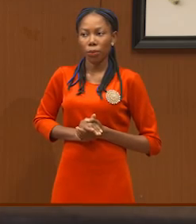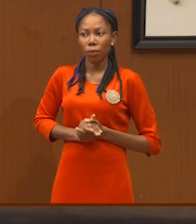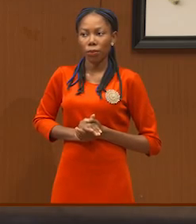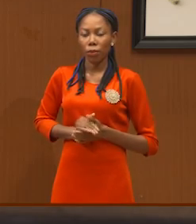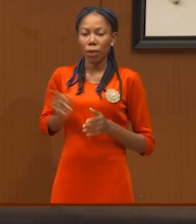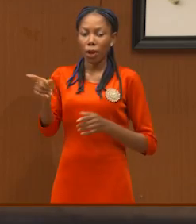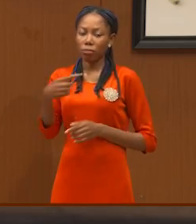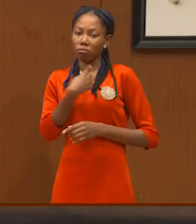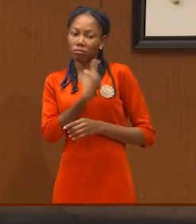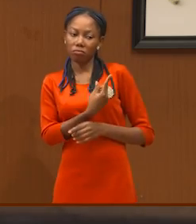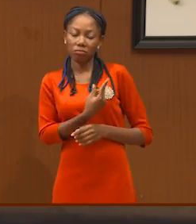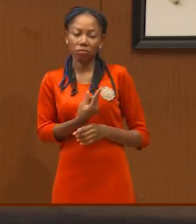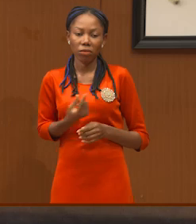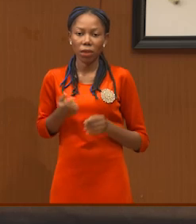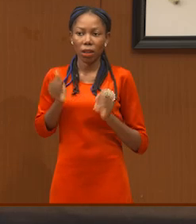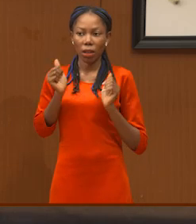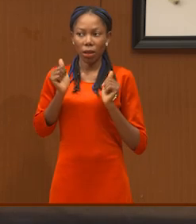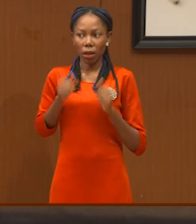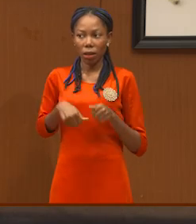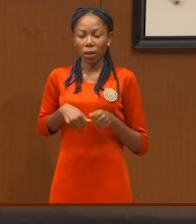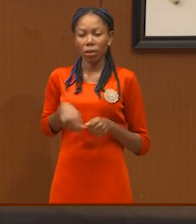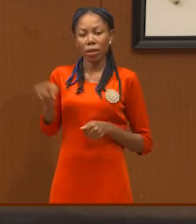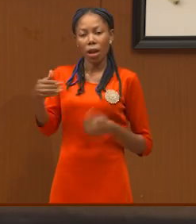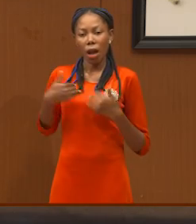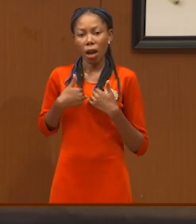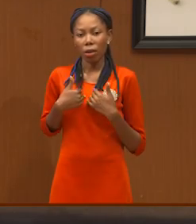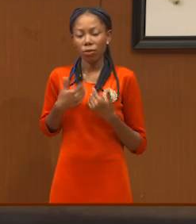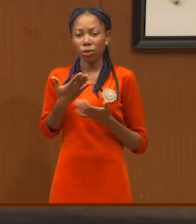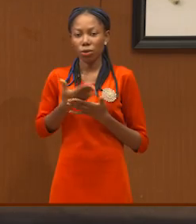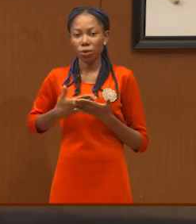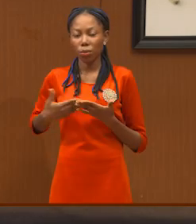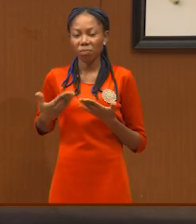can I have some kind of